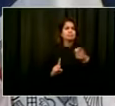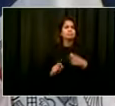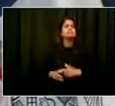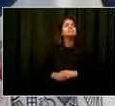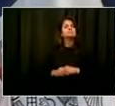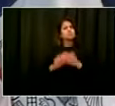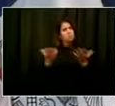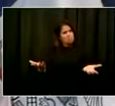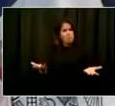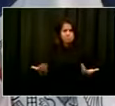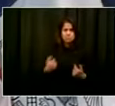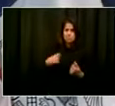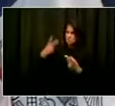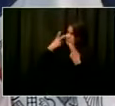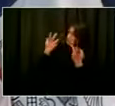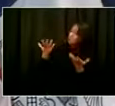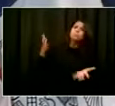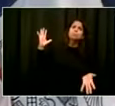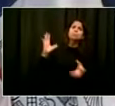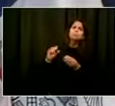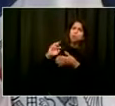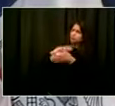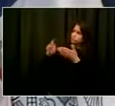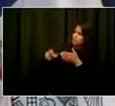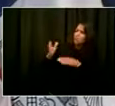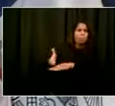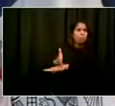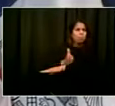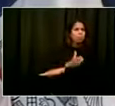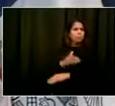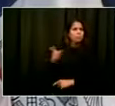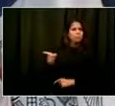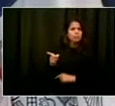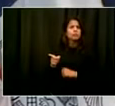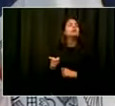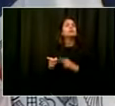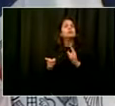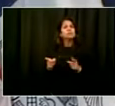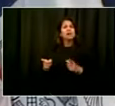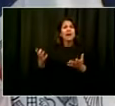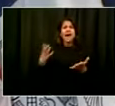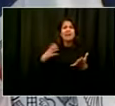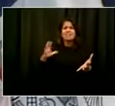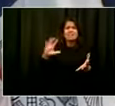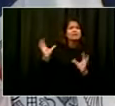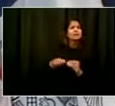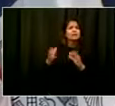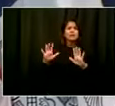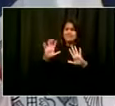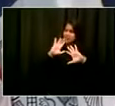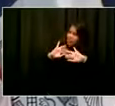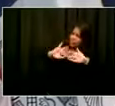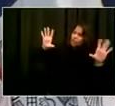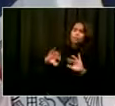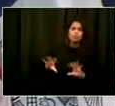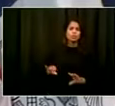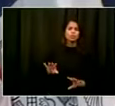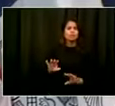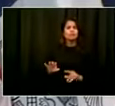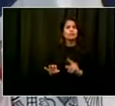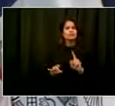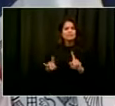Everything has been coming back the same. Very, you know, you remember even before school began, we started with several tens